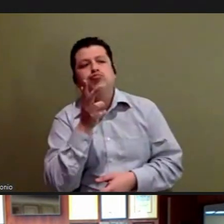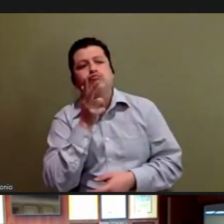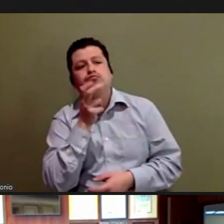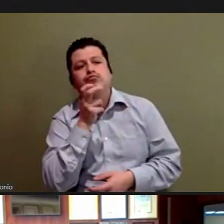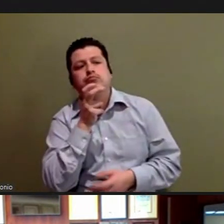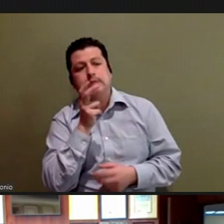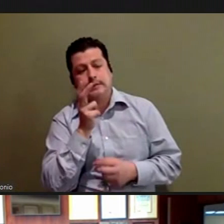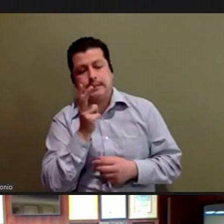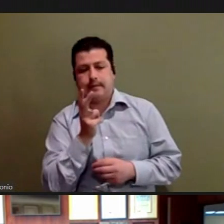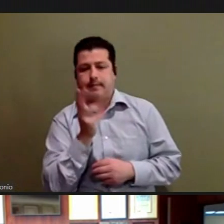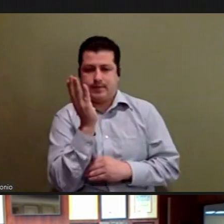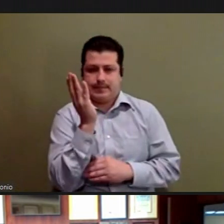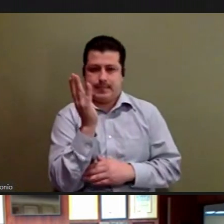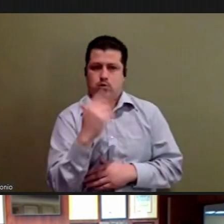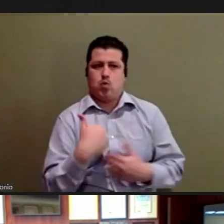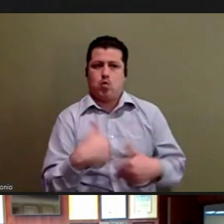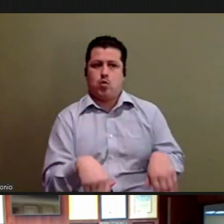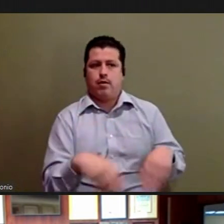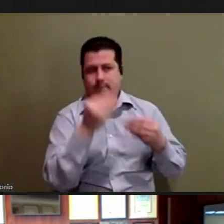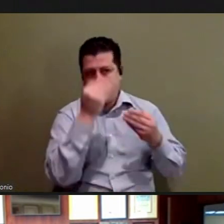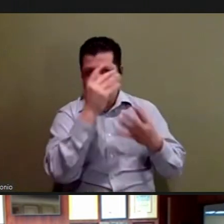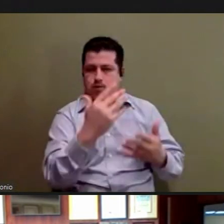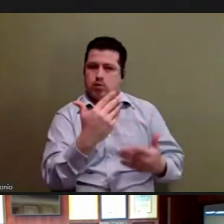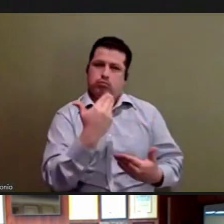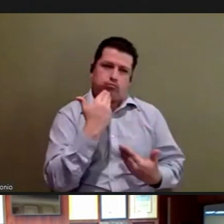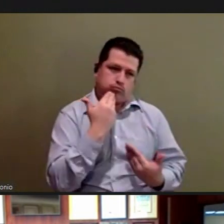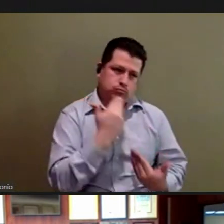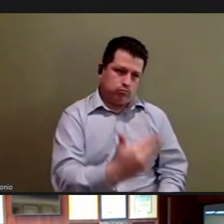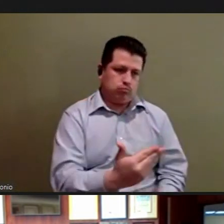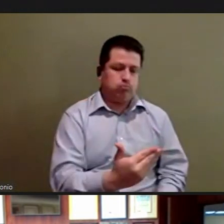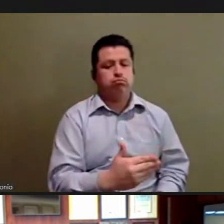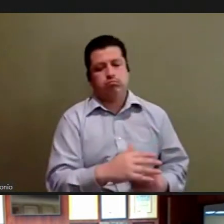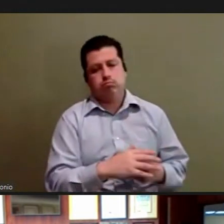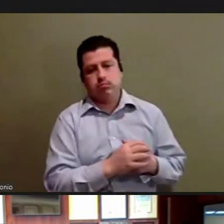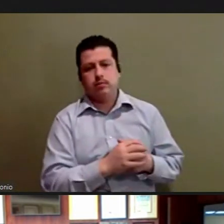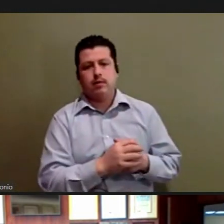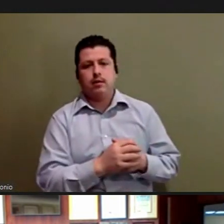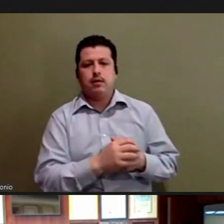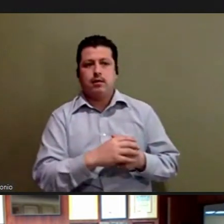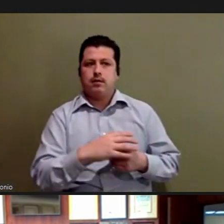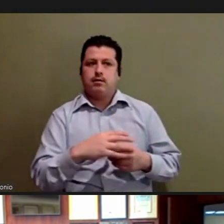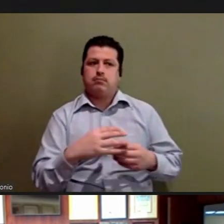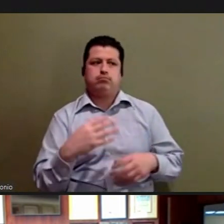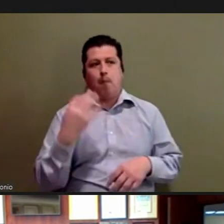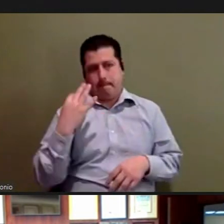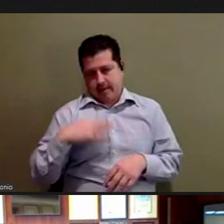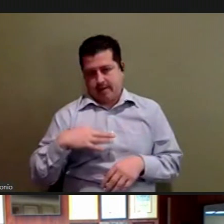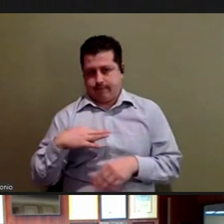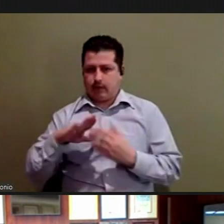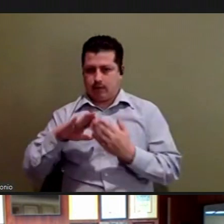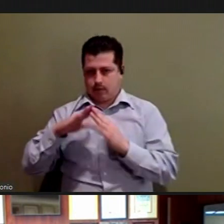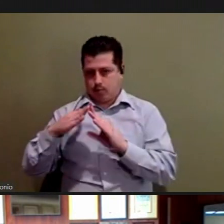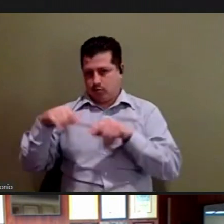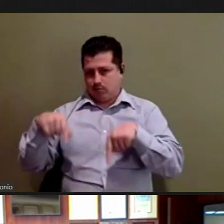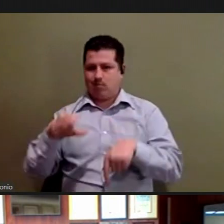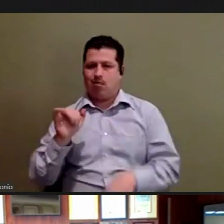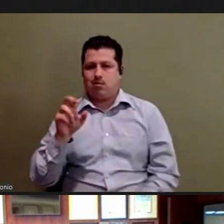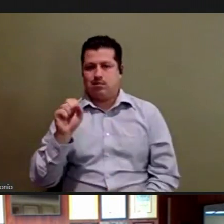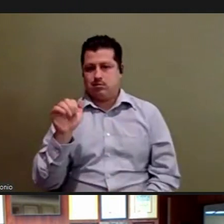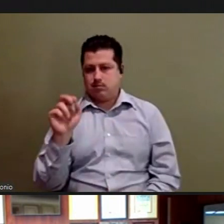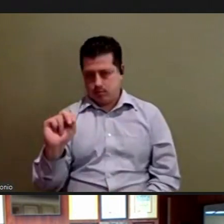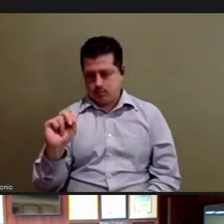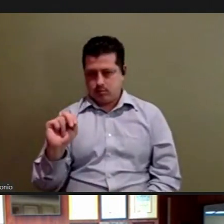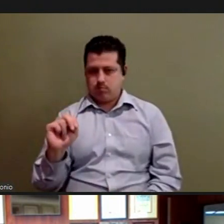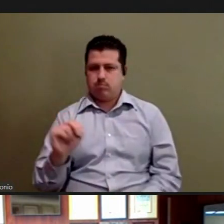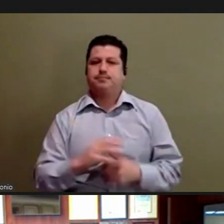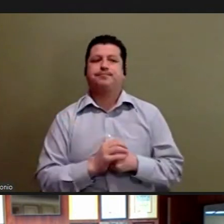The information was very informative. It gave good information to our residents in the city of Carson. I just would like to continue this process, and with